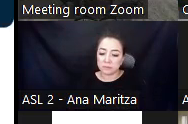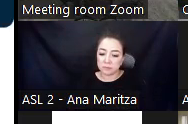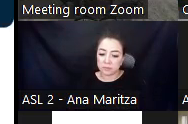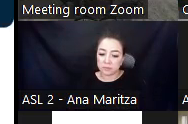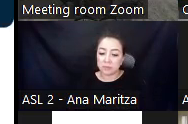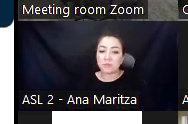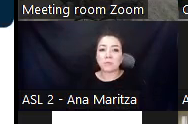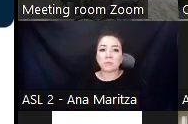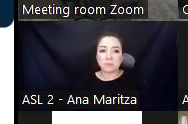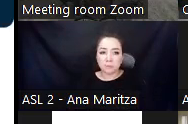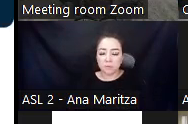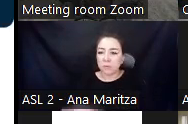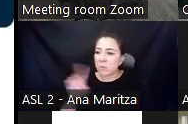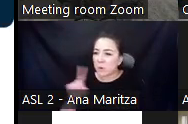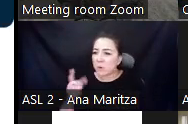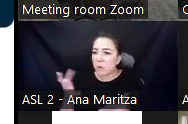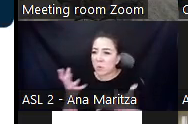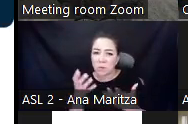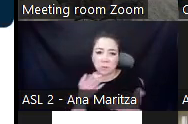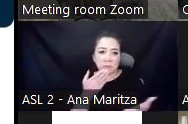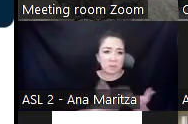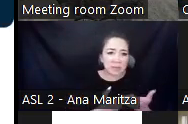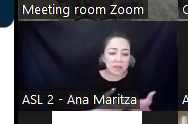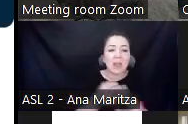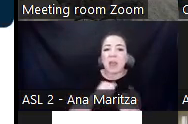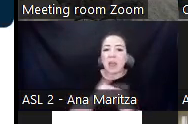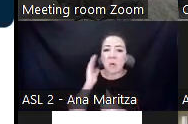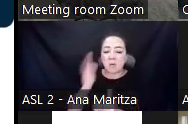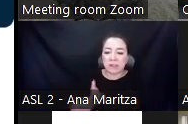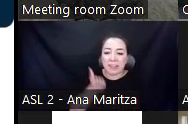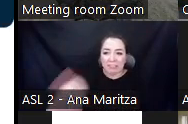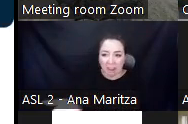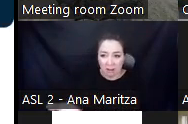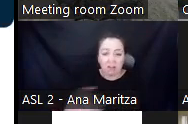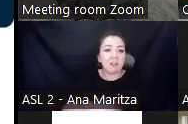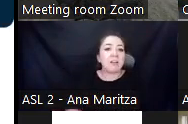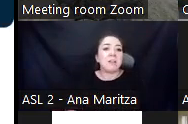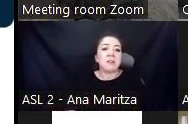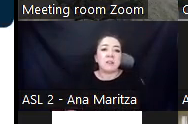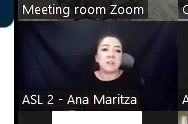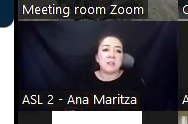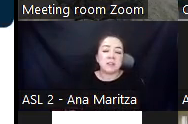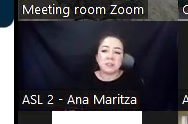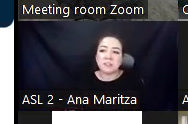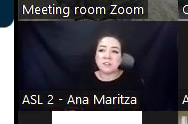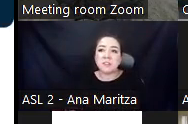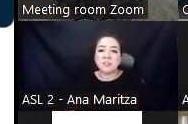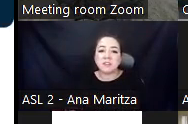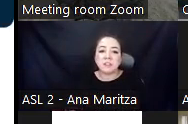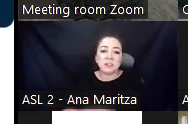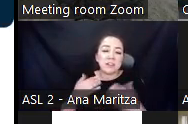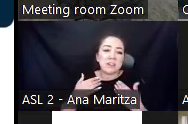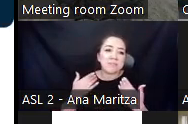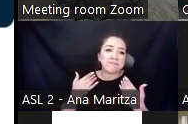yeah. So where do we want to be and how will we get there? Let's just take the